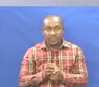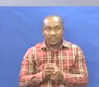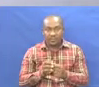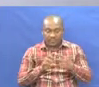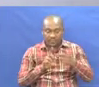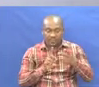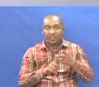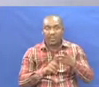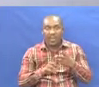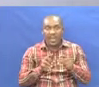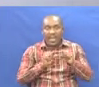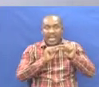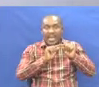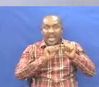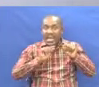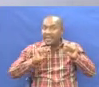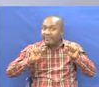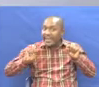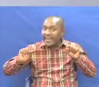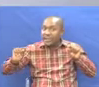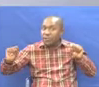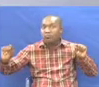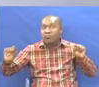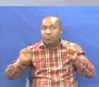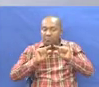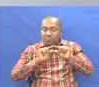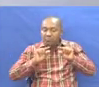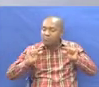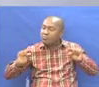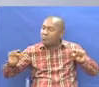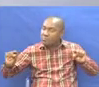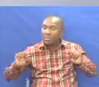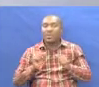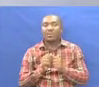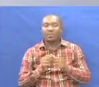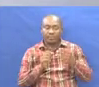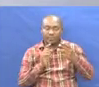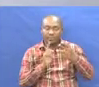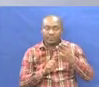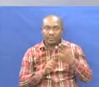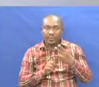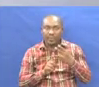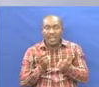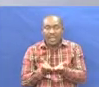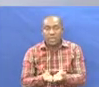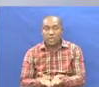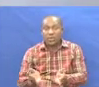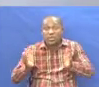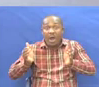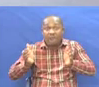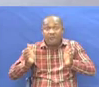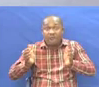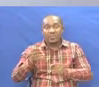We should have the delivery tube, delivery tube, delivery tube. We should have the